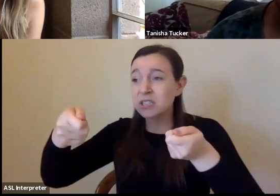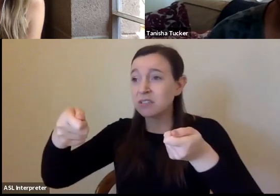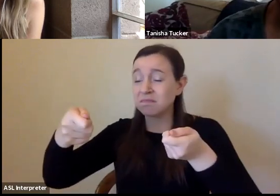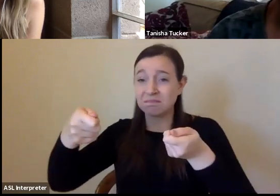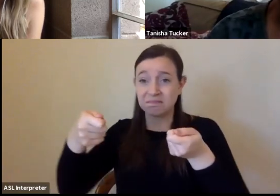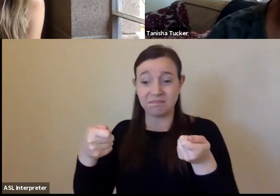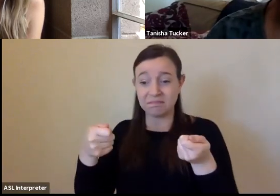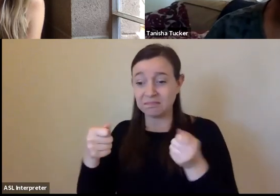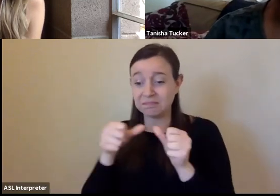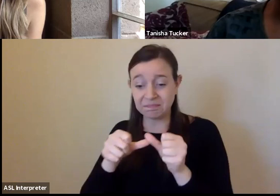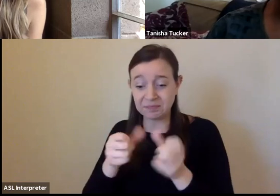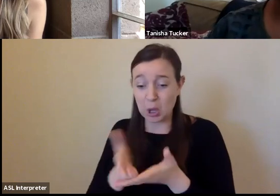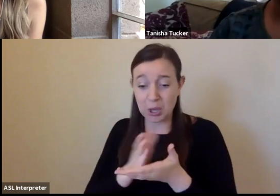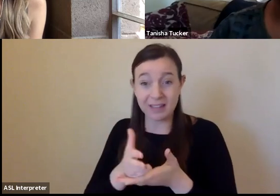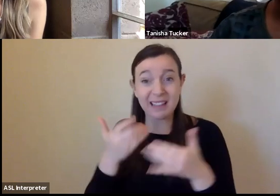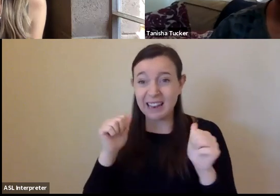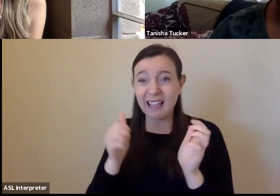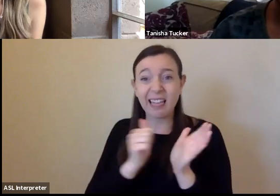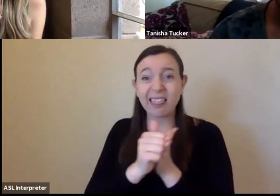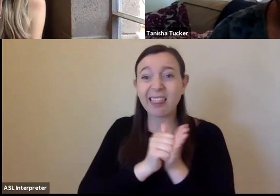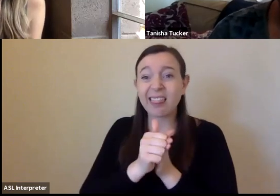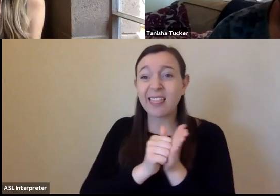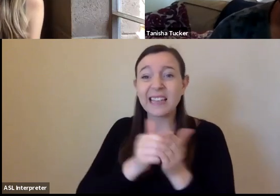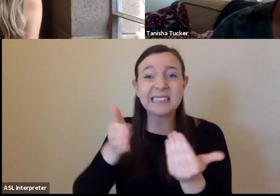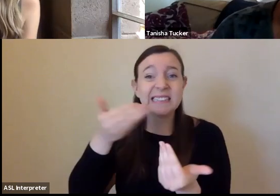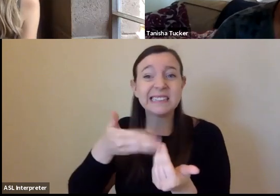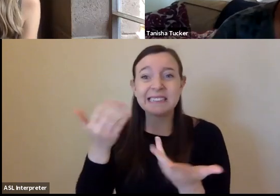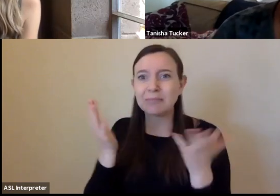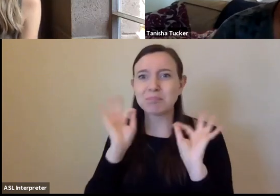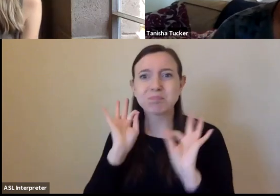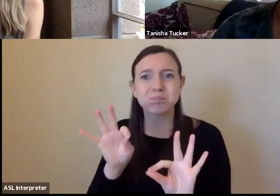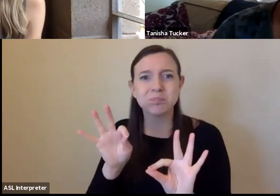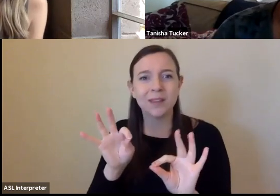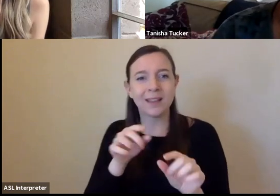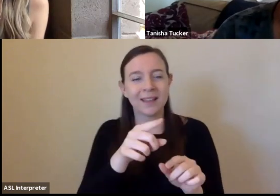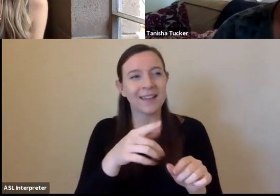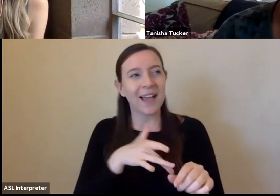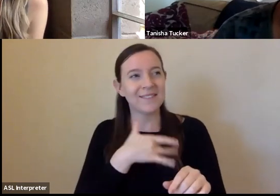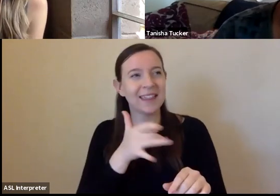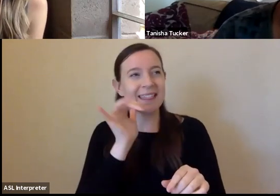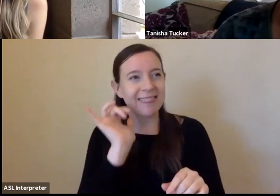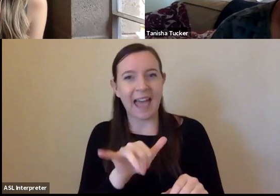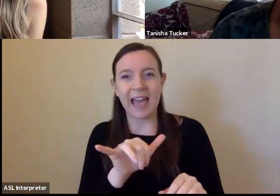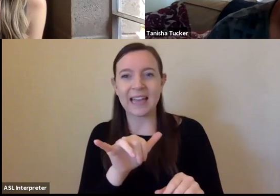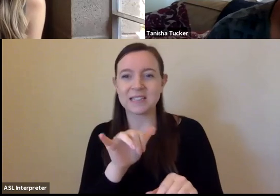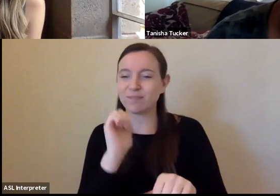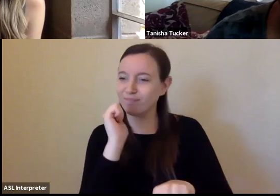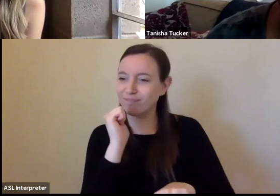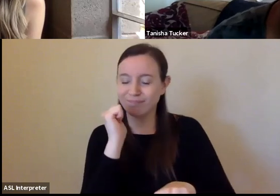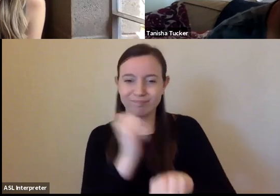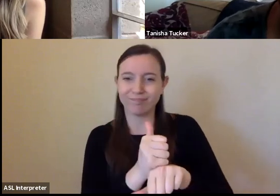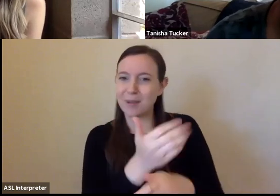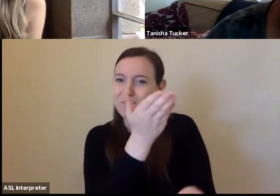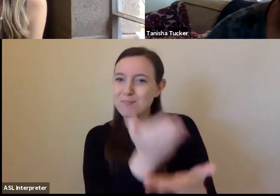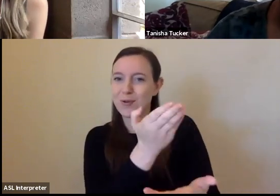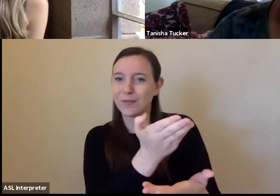up well, I keep using them. Yeah, it's just it's a testament to, you know, if it's not broke, don't fix it, right? It's exactly.